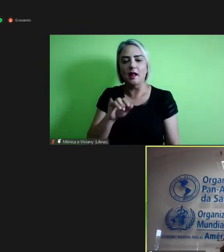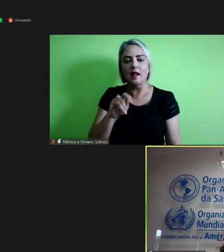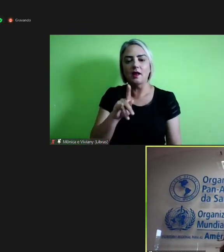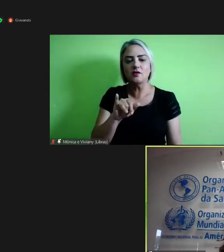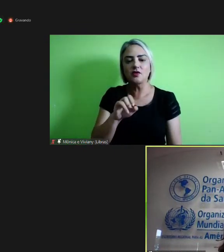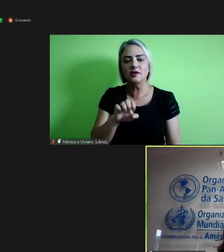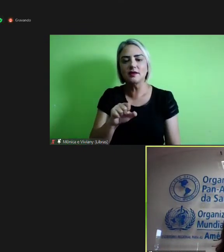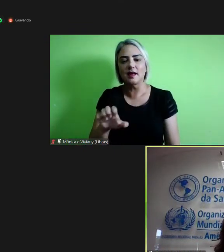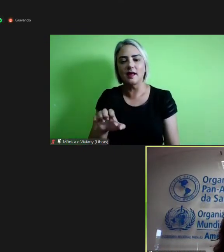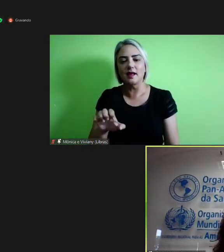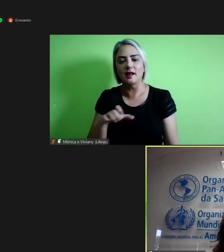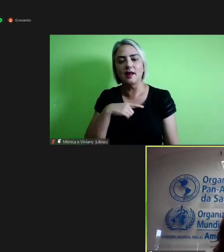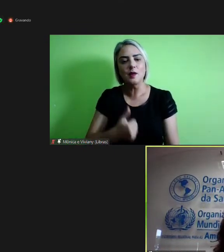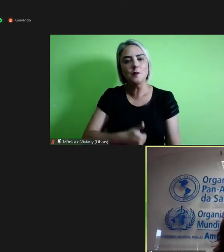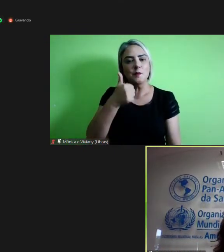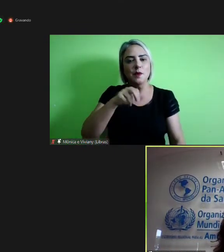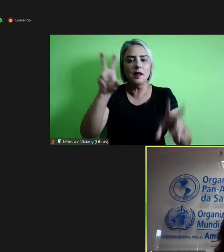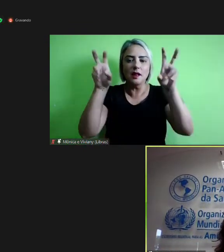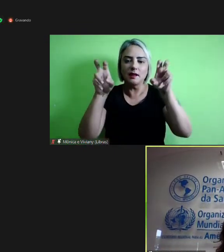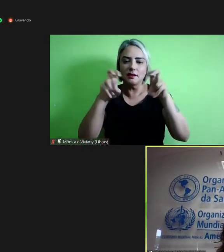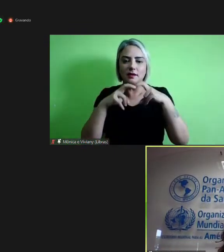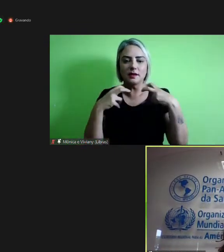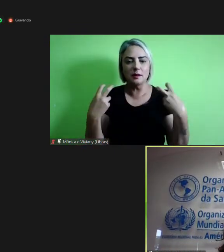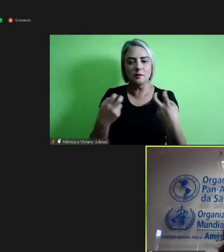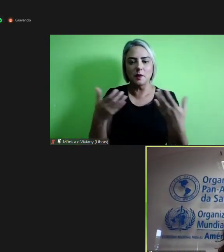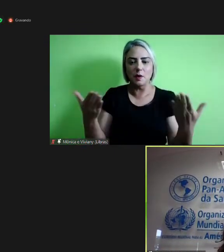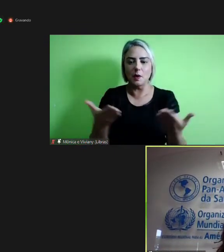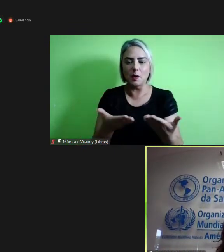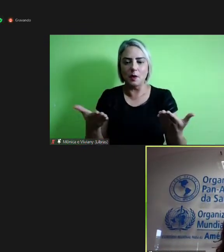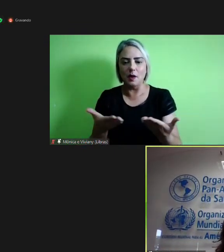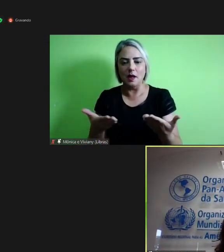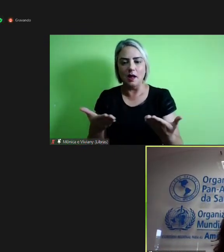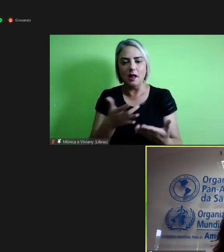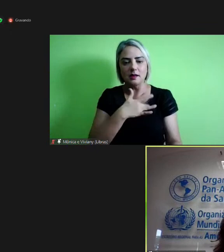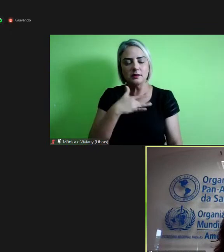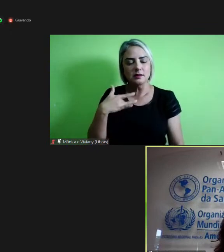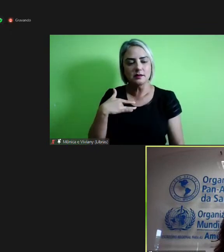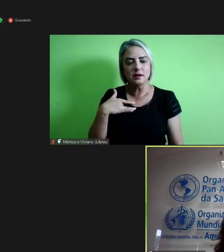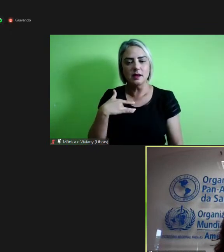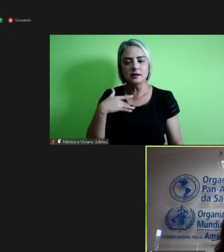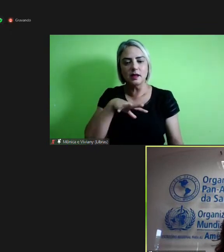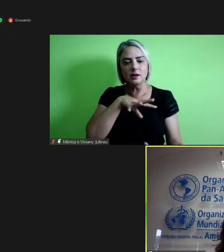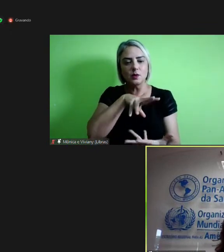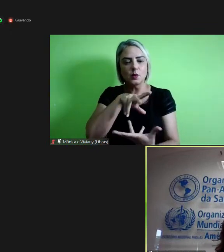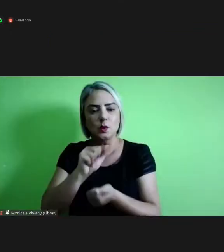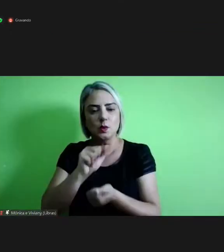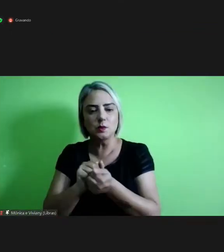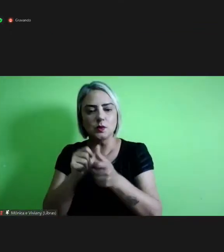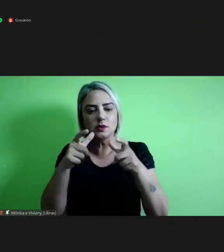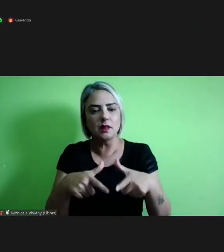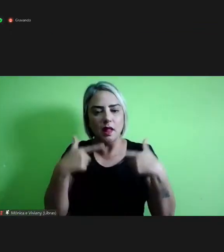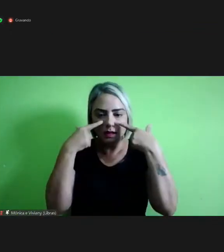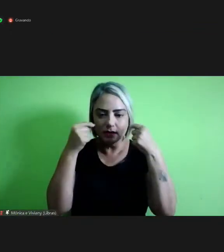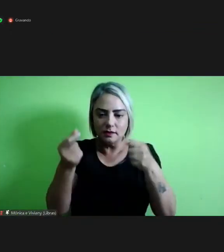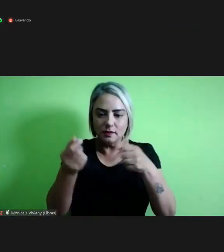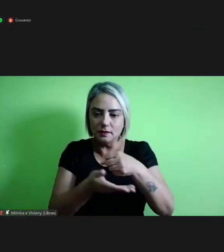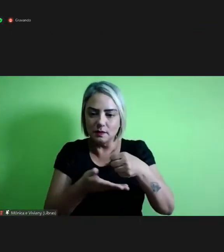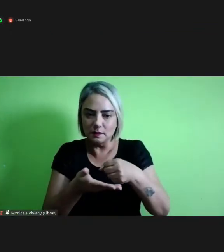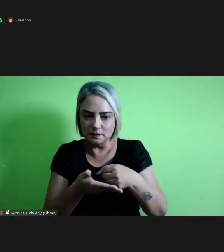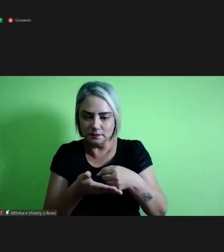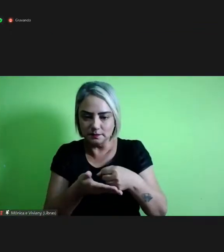Good. Thank you very much, Dr. Gisele, Ms. Gisele. And the first topic in our today is